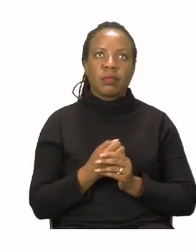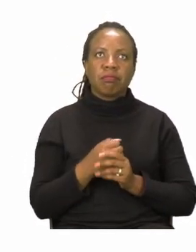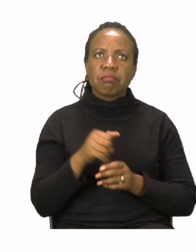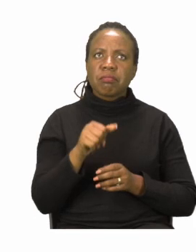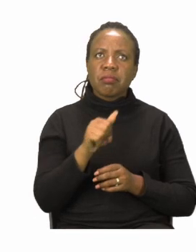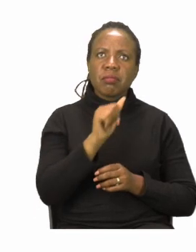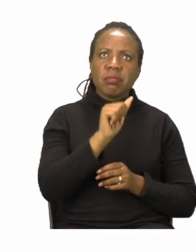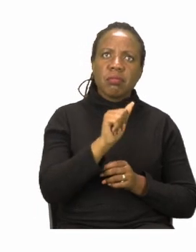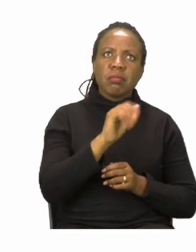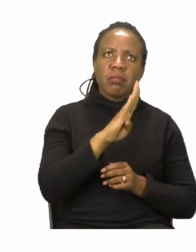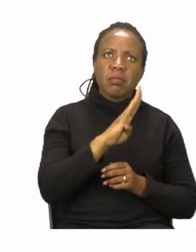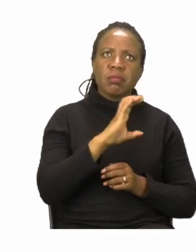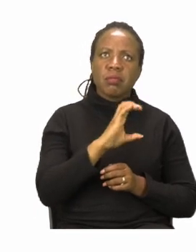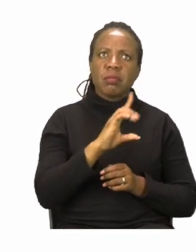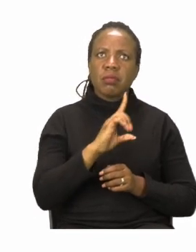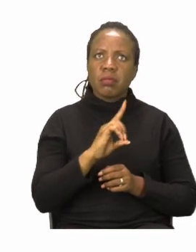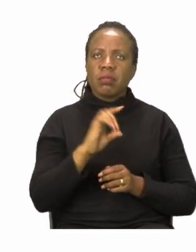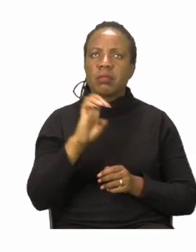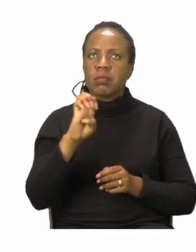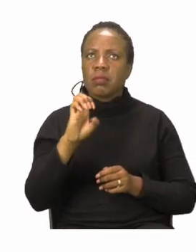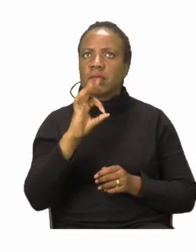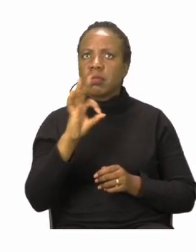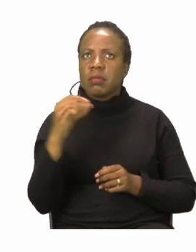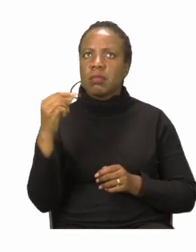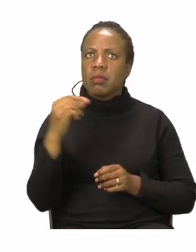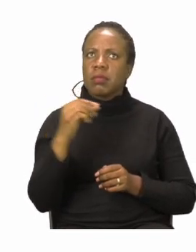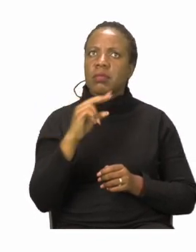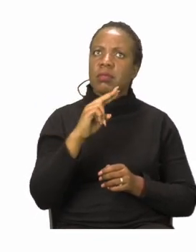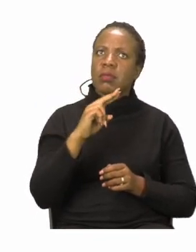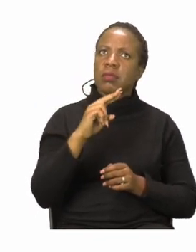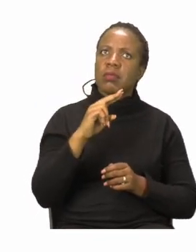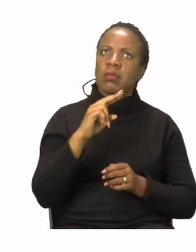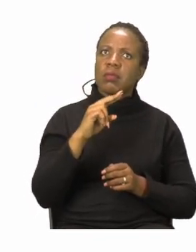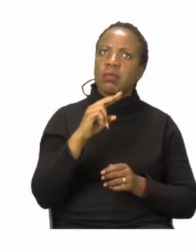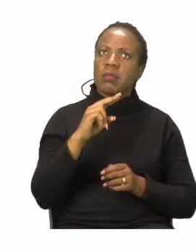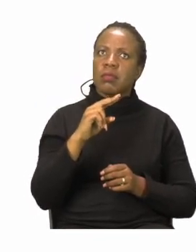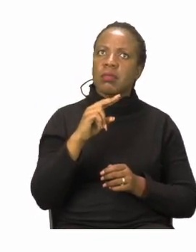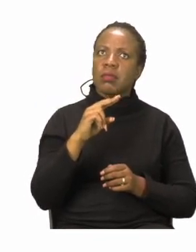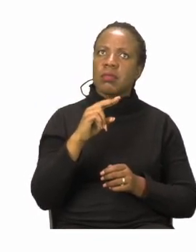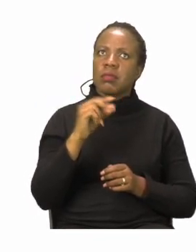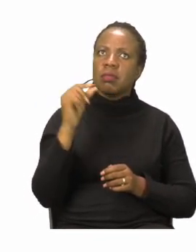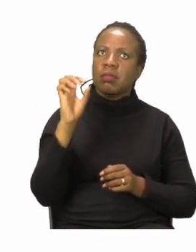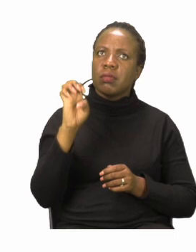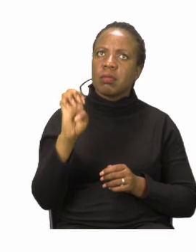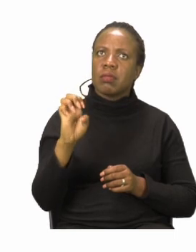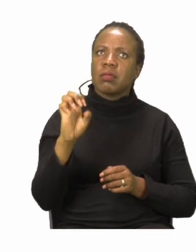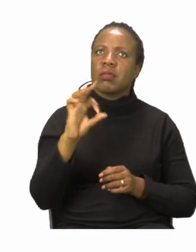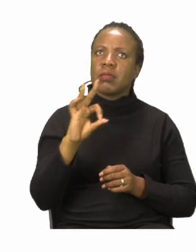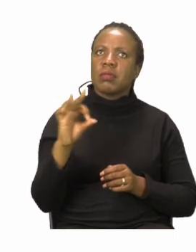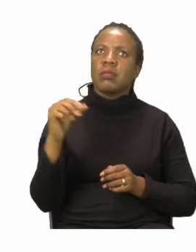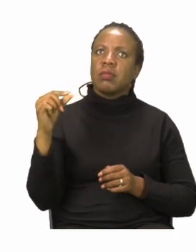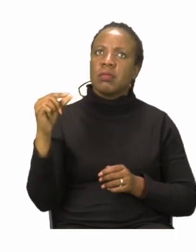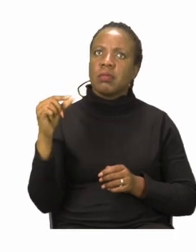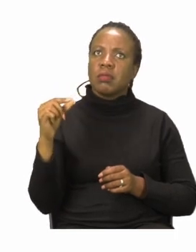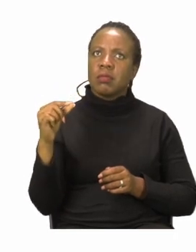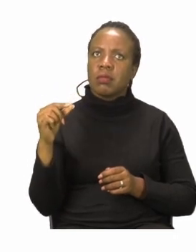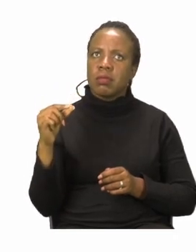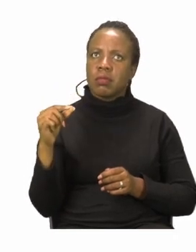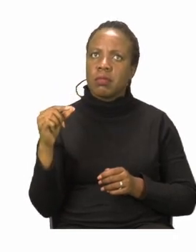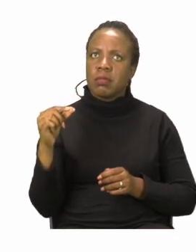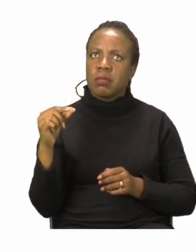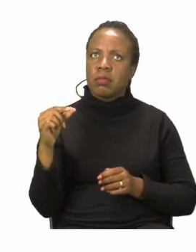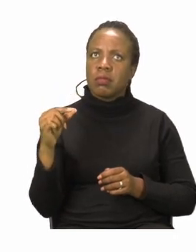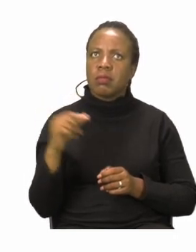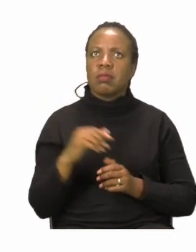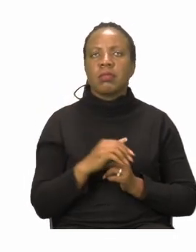the numbers and also break it down like that. Now I put 2 examples on the board for